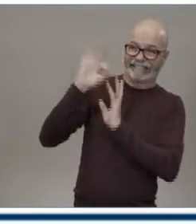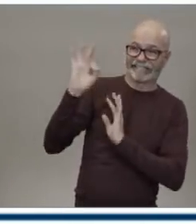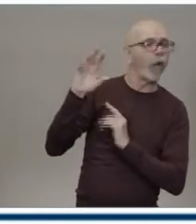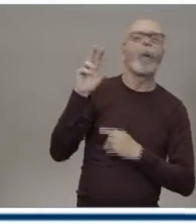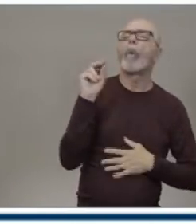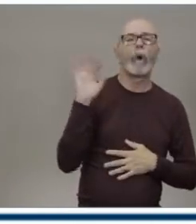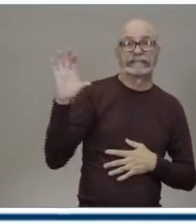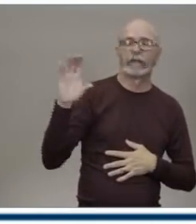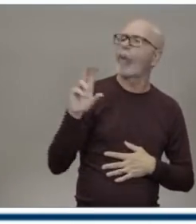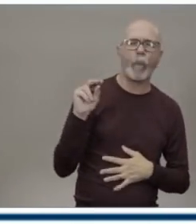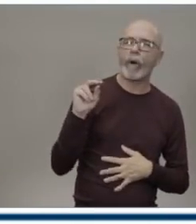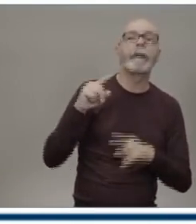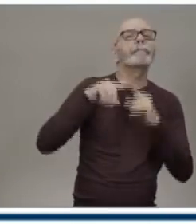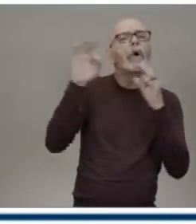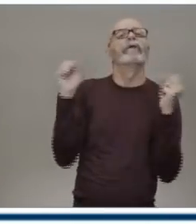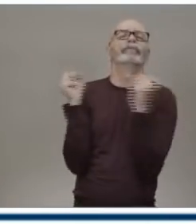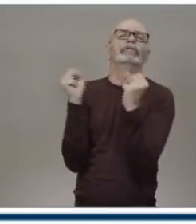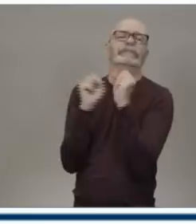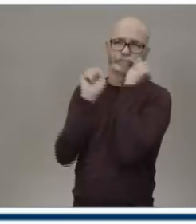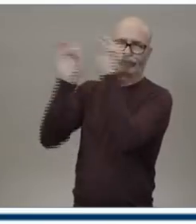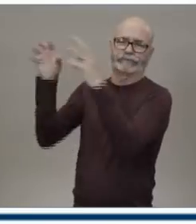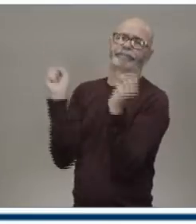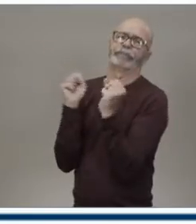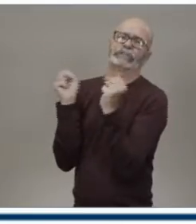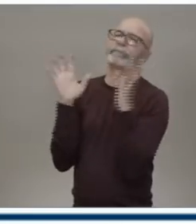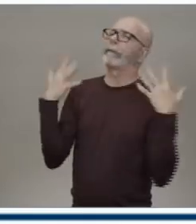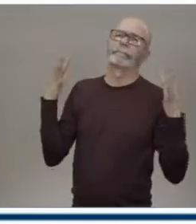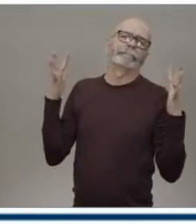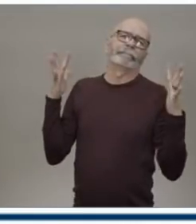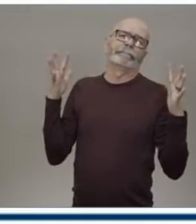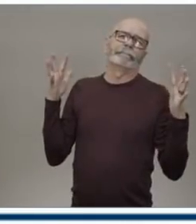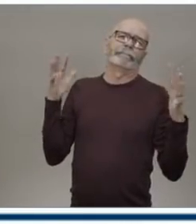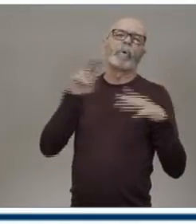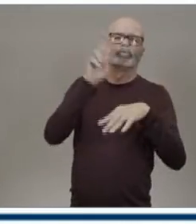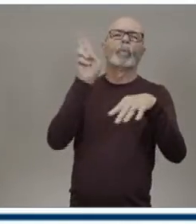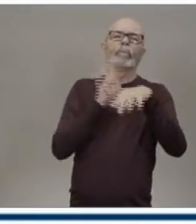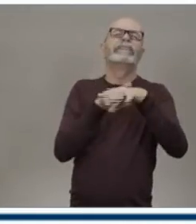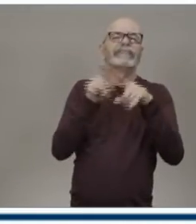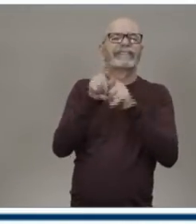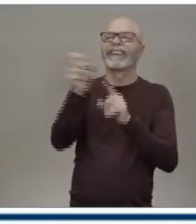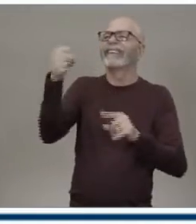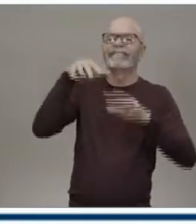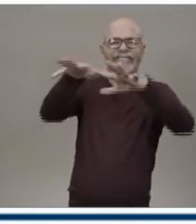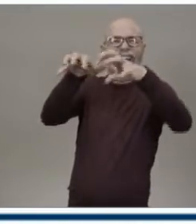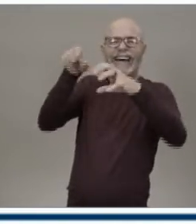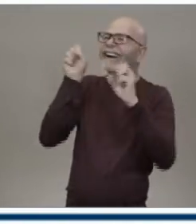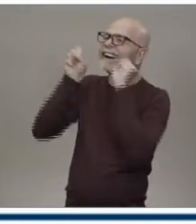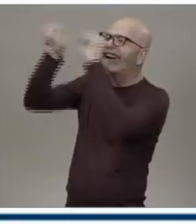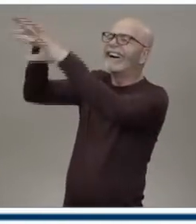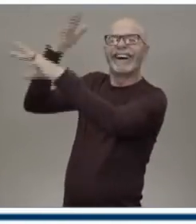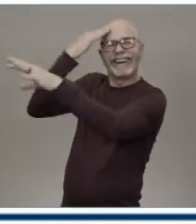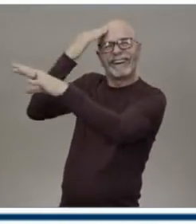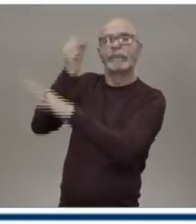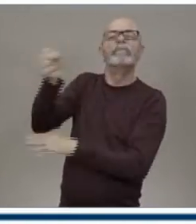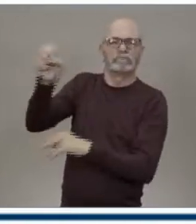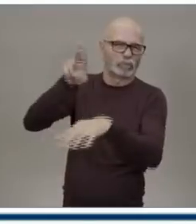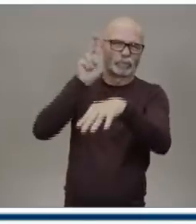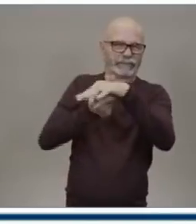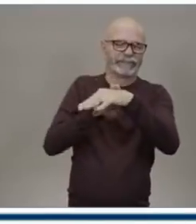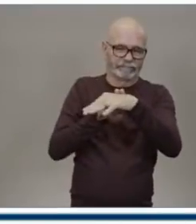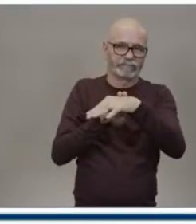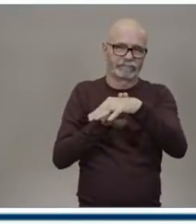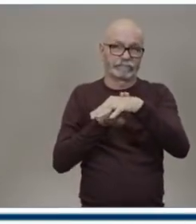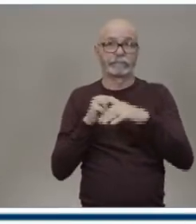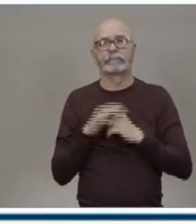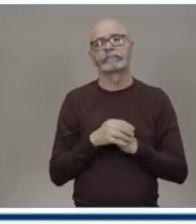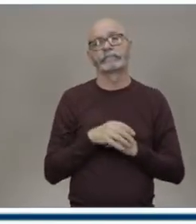really were restricted to vaccinating here in the Halifax area. Moderna, as well as some of the loosening of the requirements around